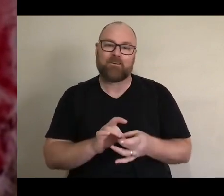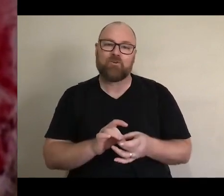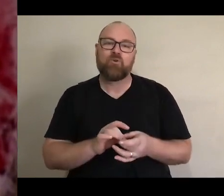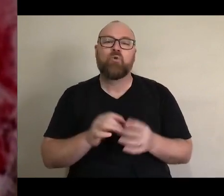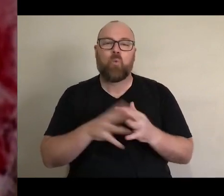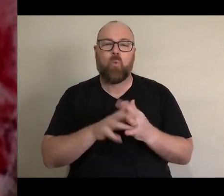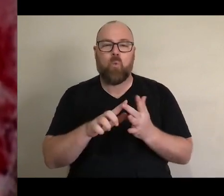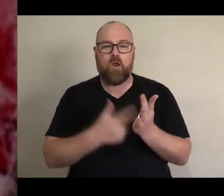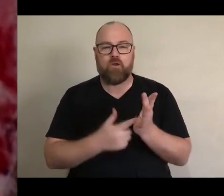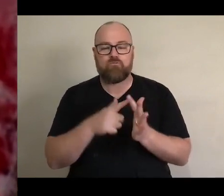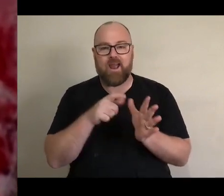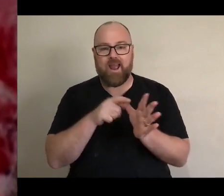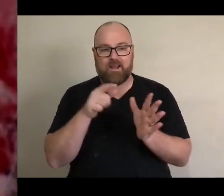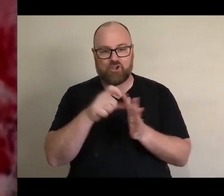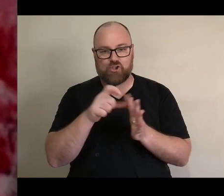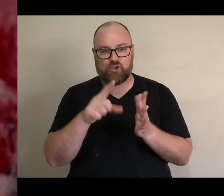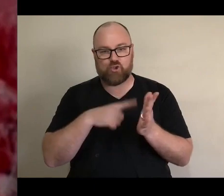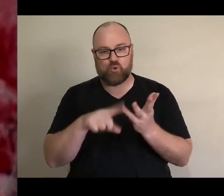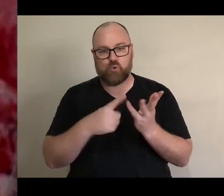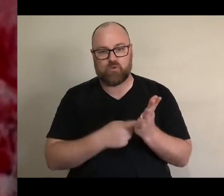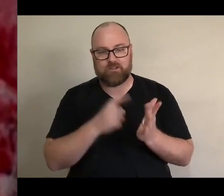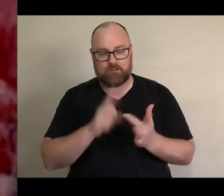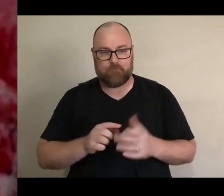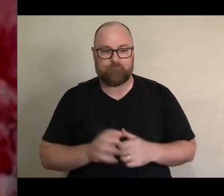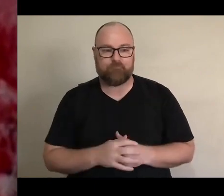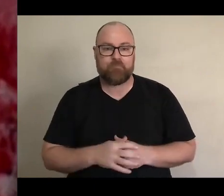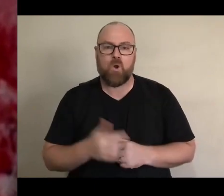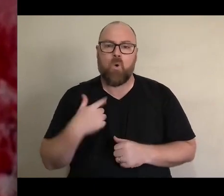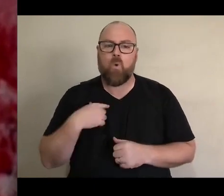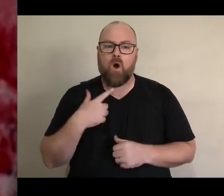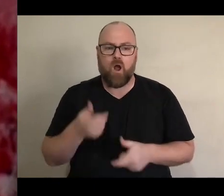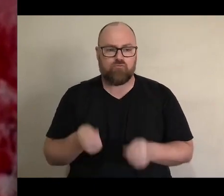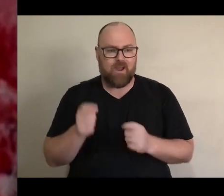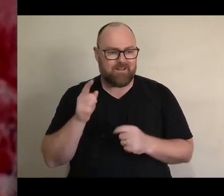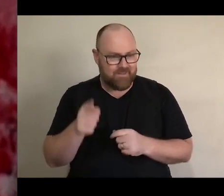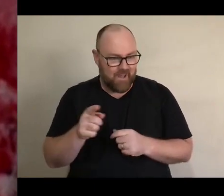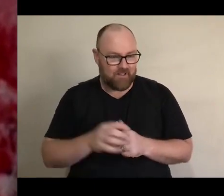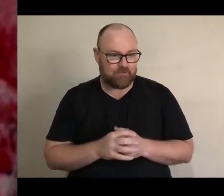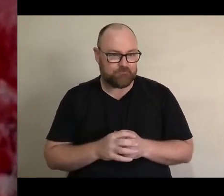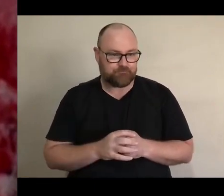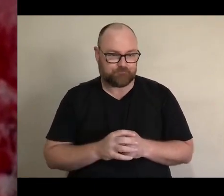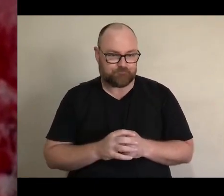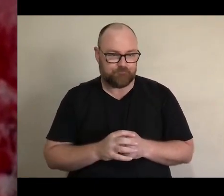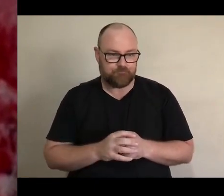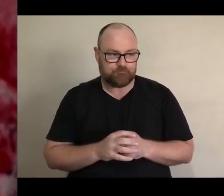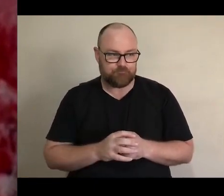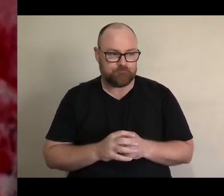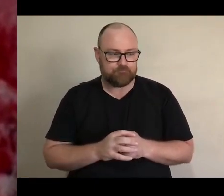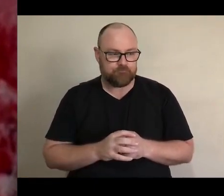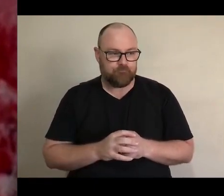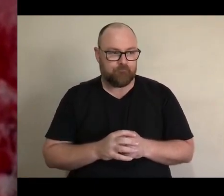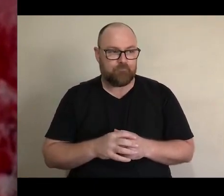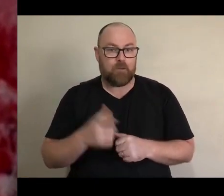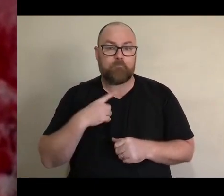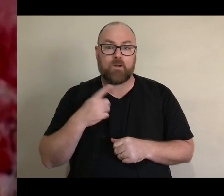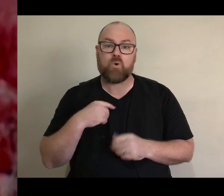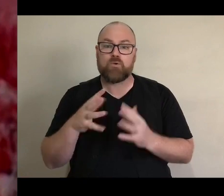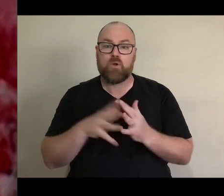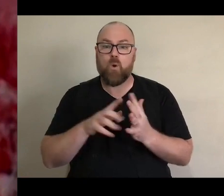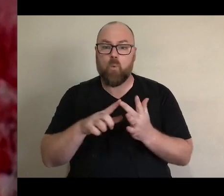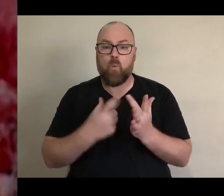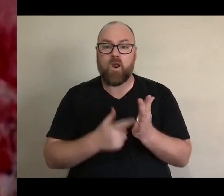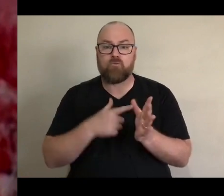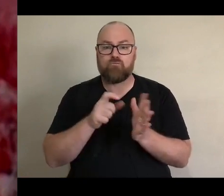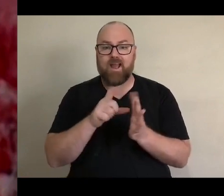Lomez explores. And the reason why I bring up Yinjamara before we show you this video clip is that the Wiradjuri have gifted